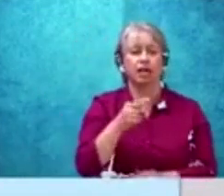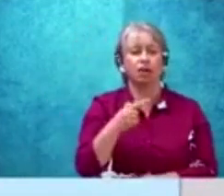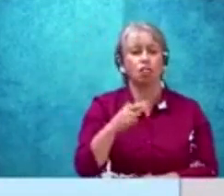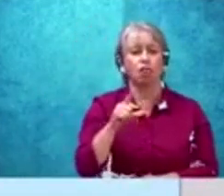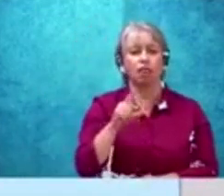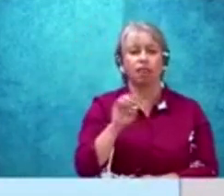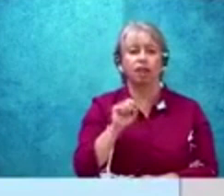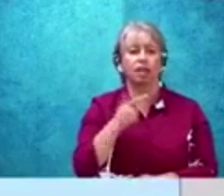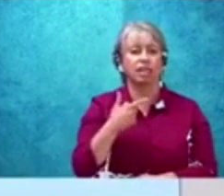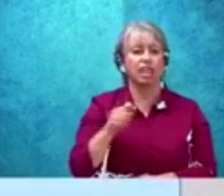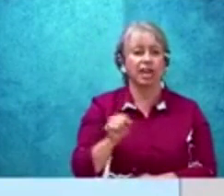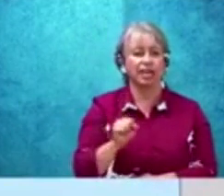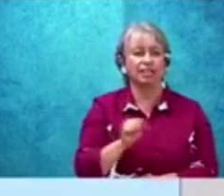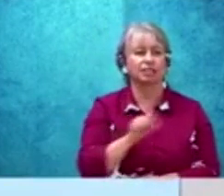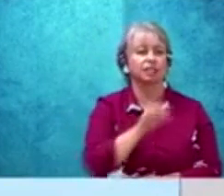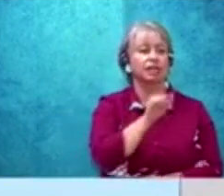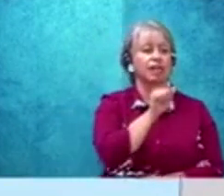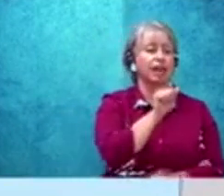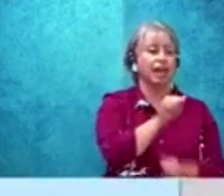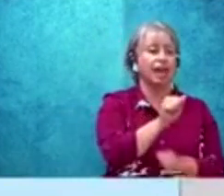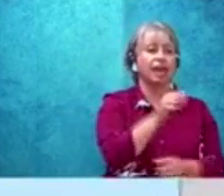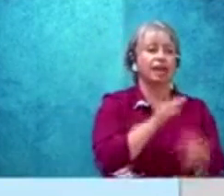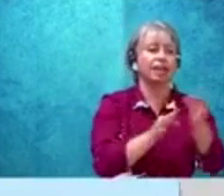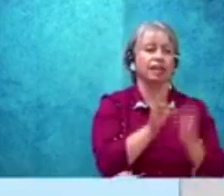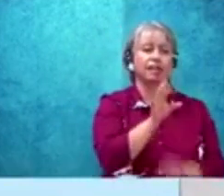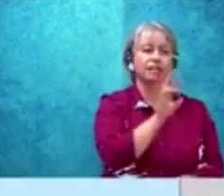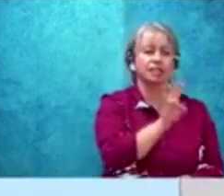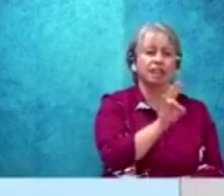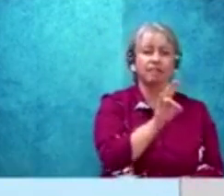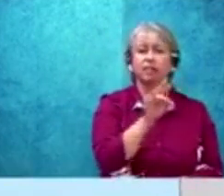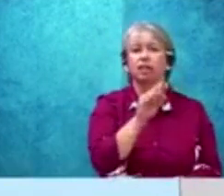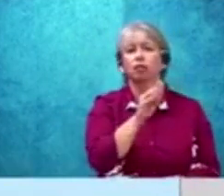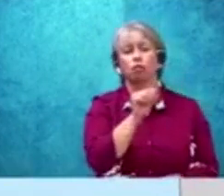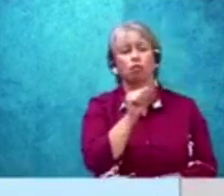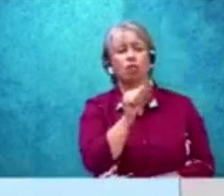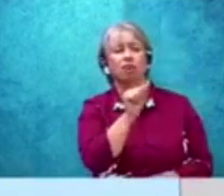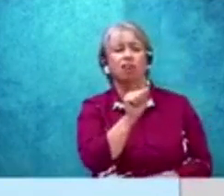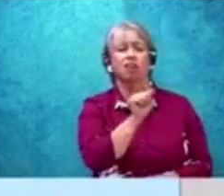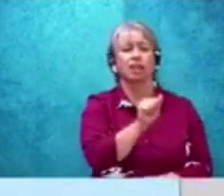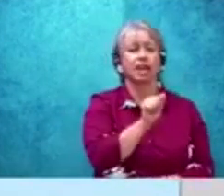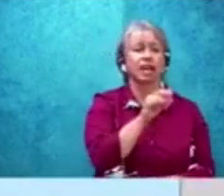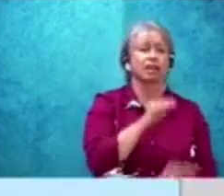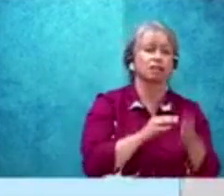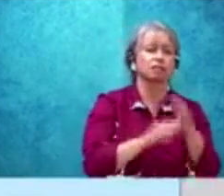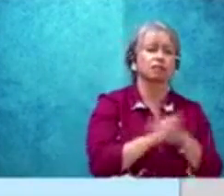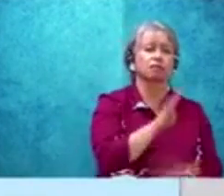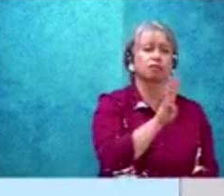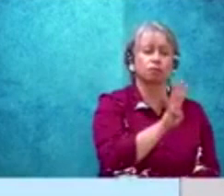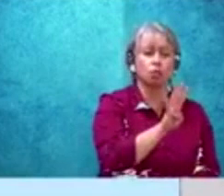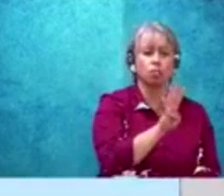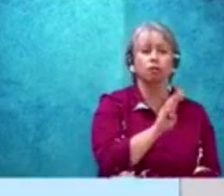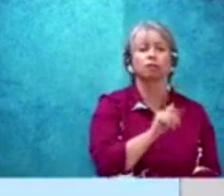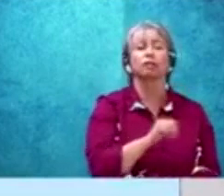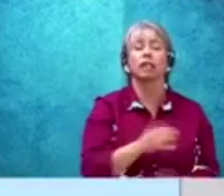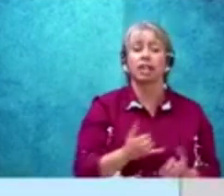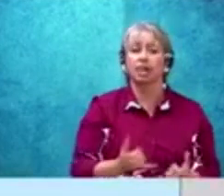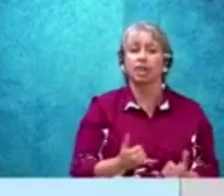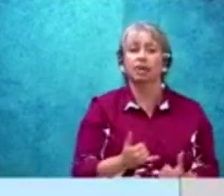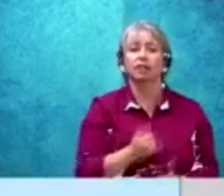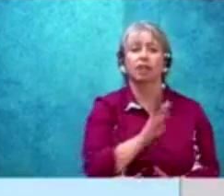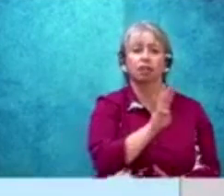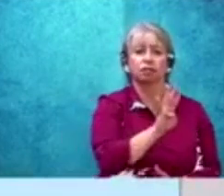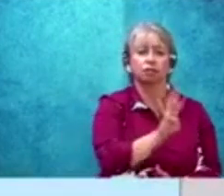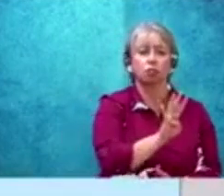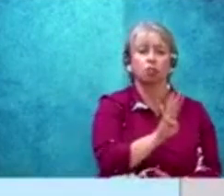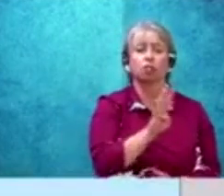could say A is 7, or you could say A is 4. For this lesson, we're going to say A is 4. And B